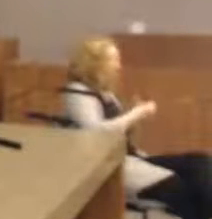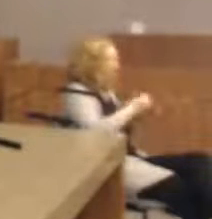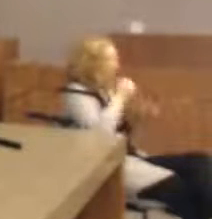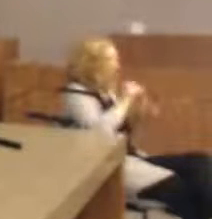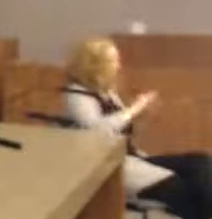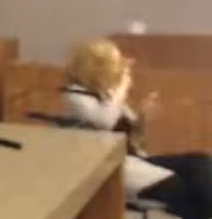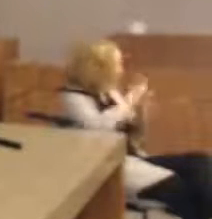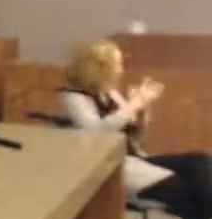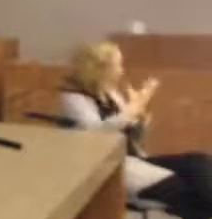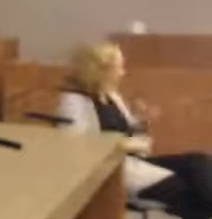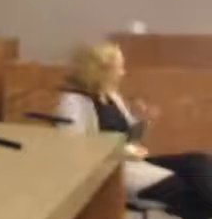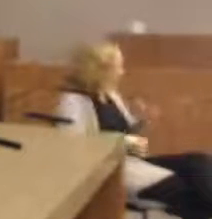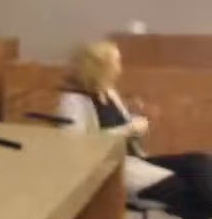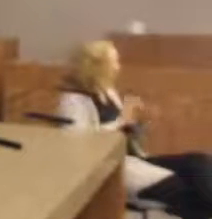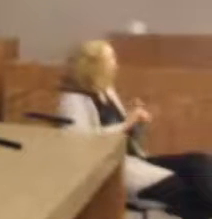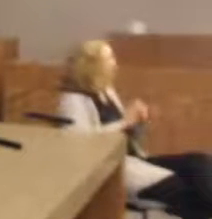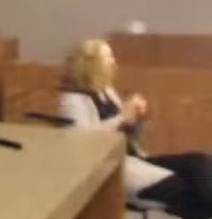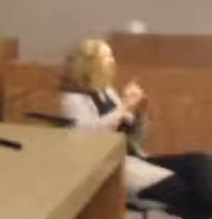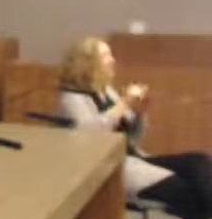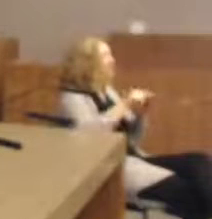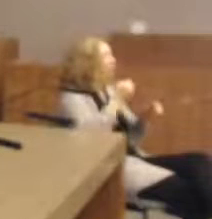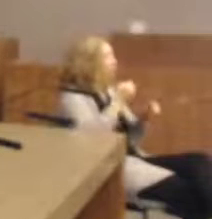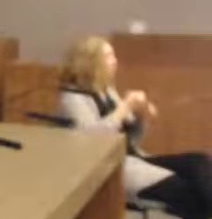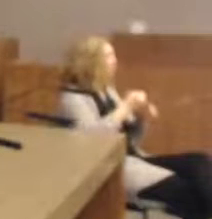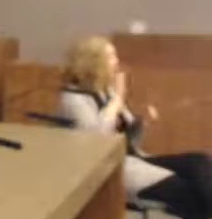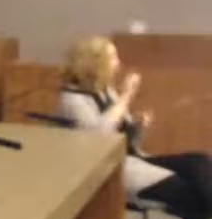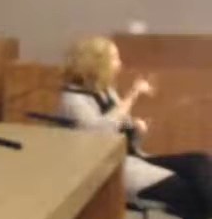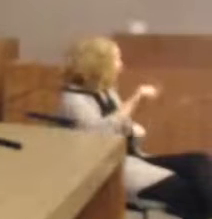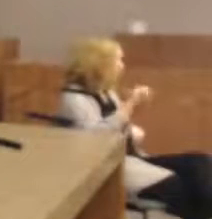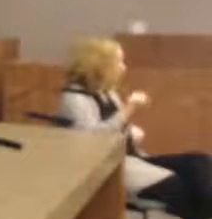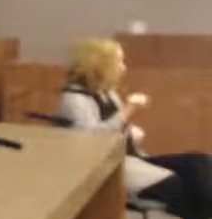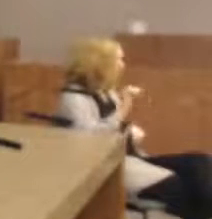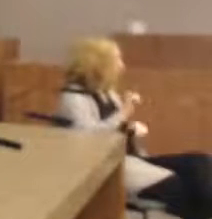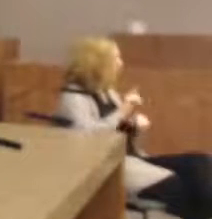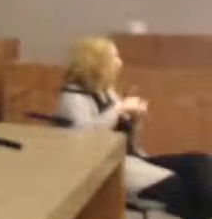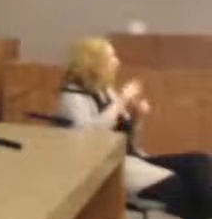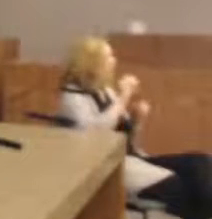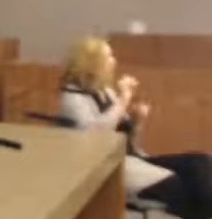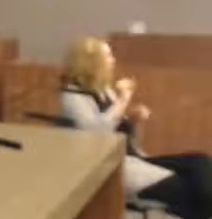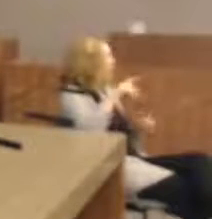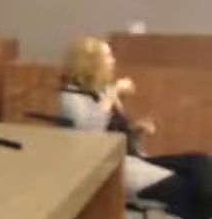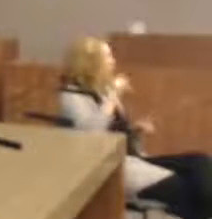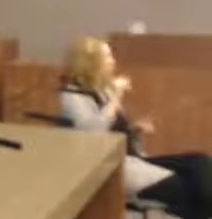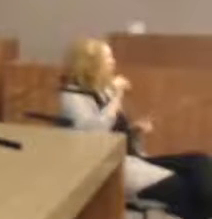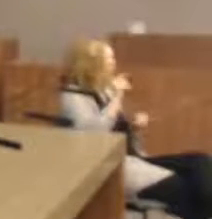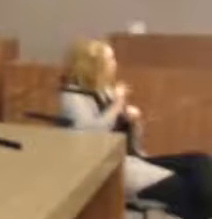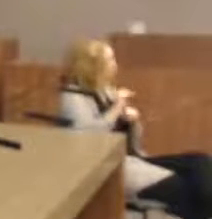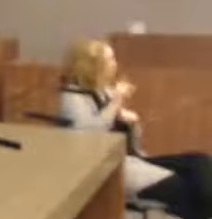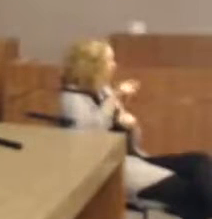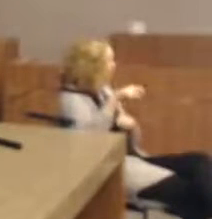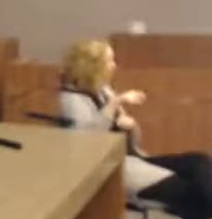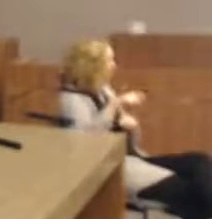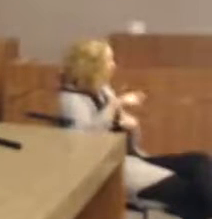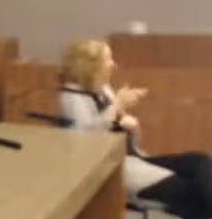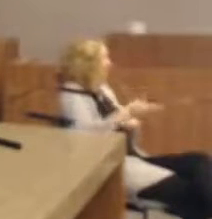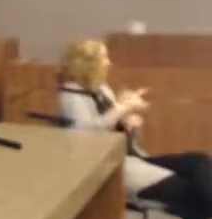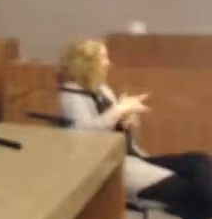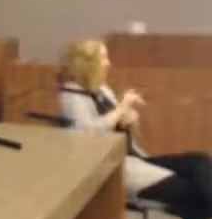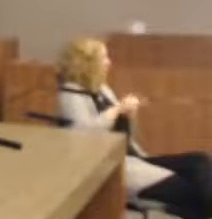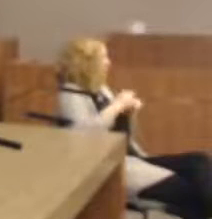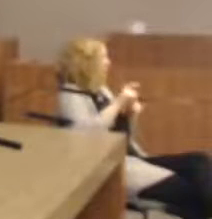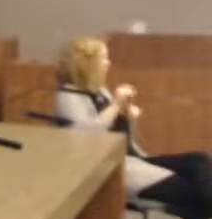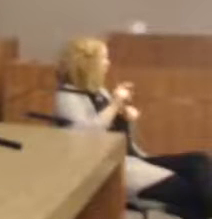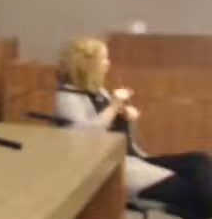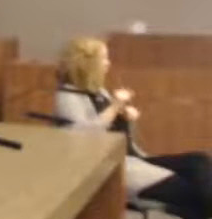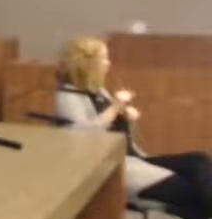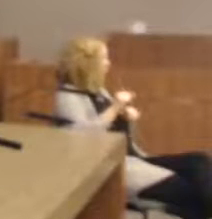spouse, that might be when you need it. And that's what compensation is excellent for, right? That it's there when you need it. So that